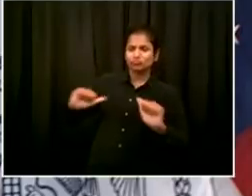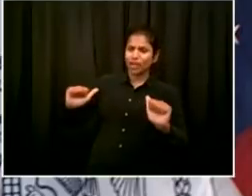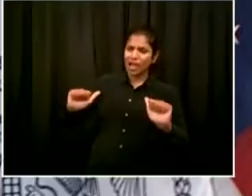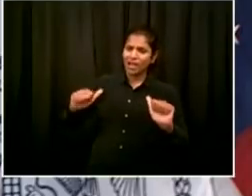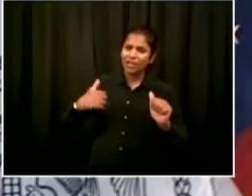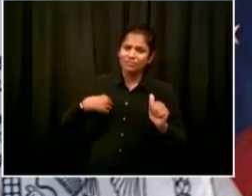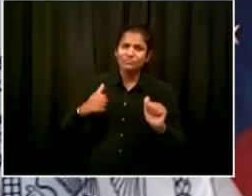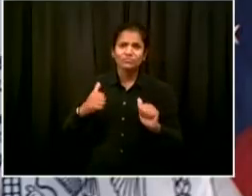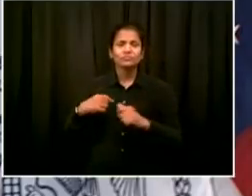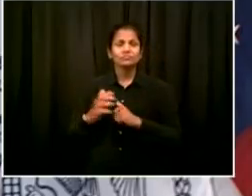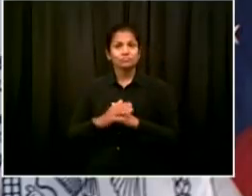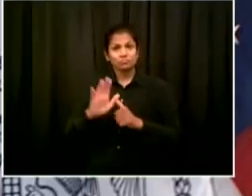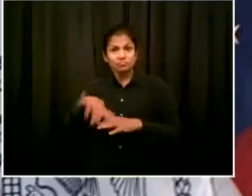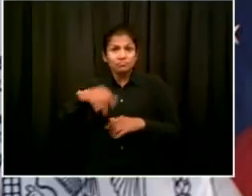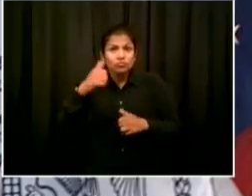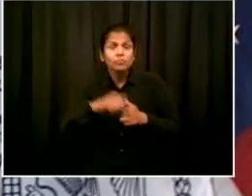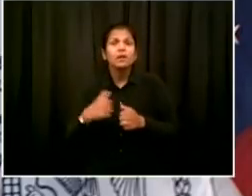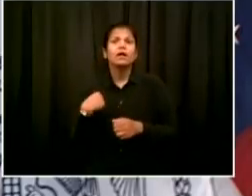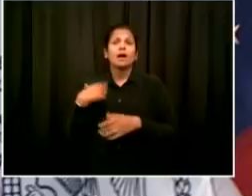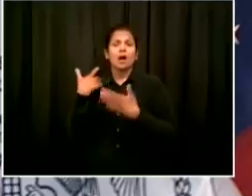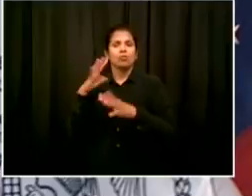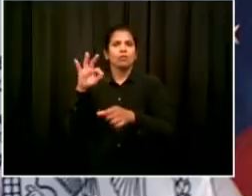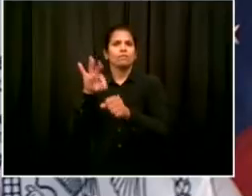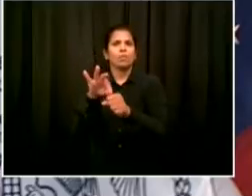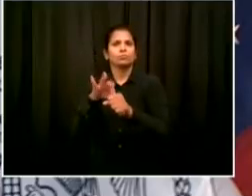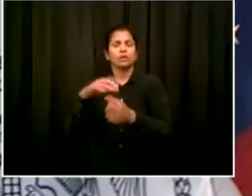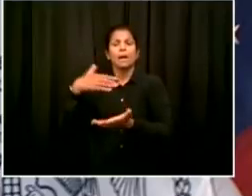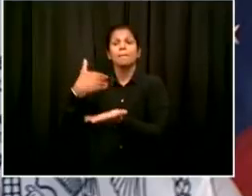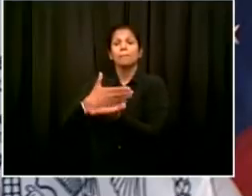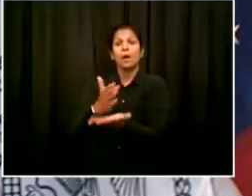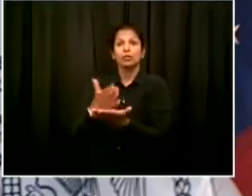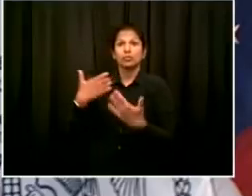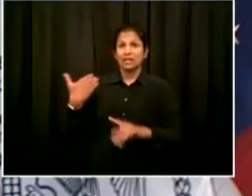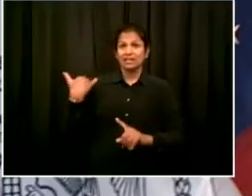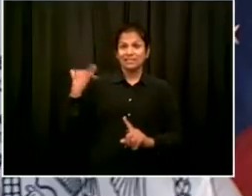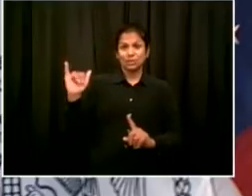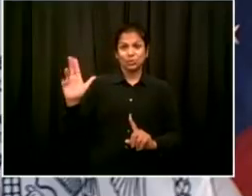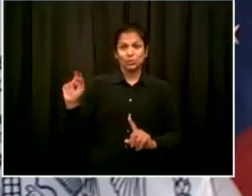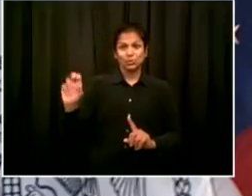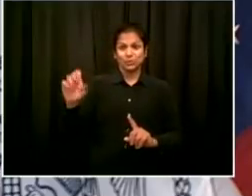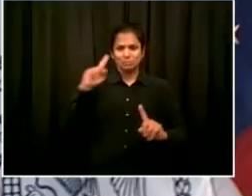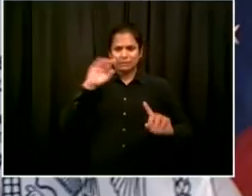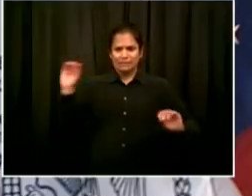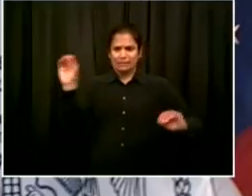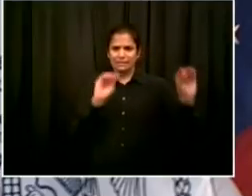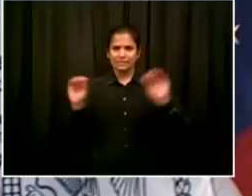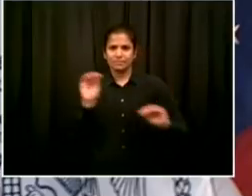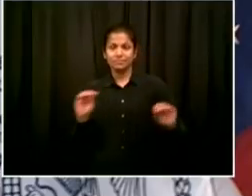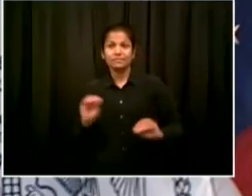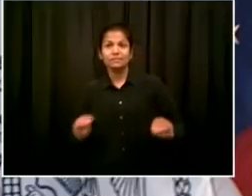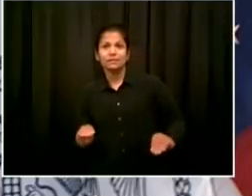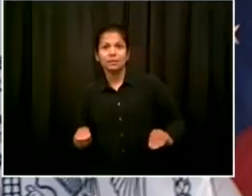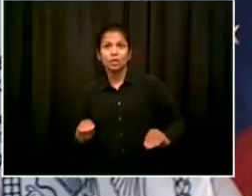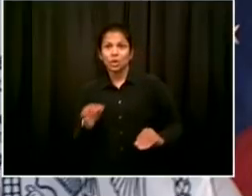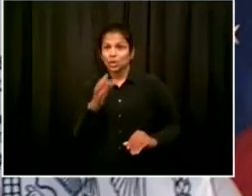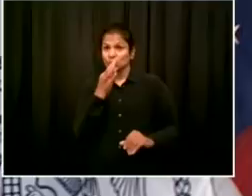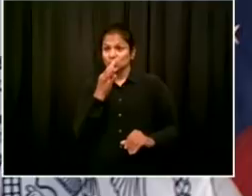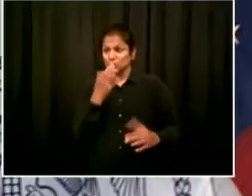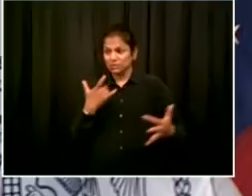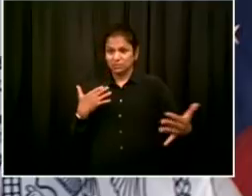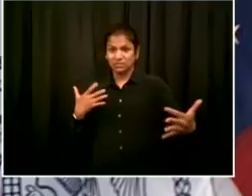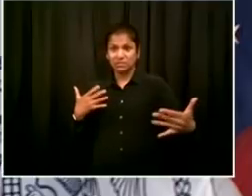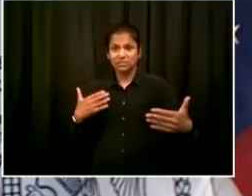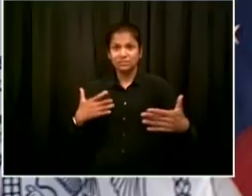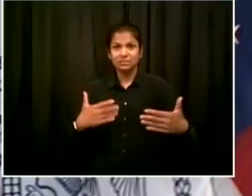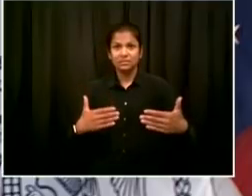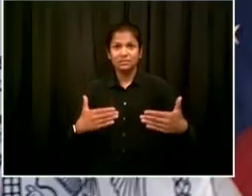You know, the council voted, and I constructed with them a budget that we hoped and prayed would